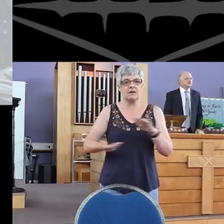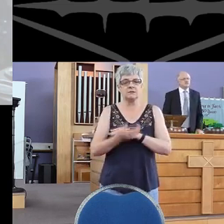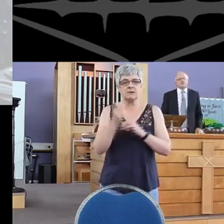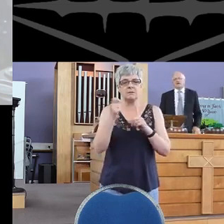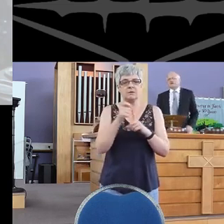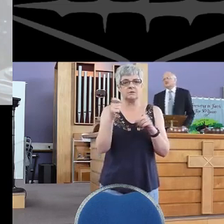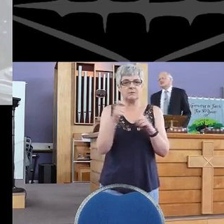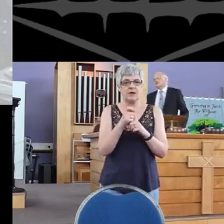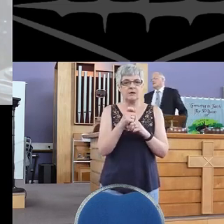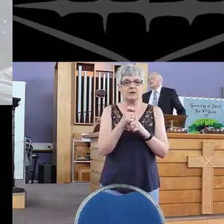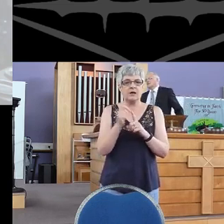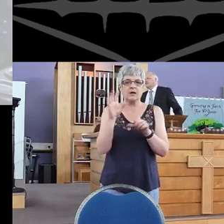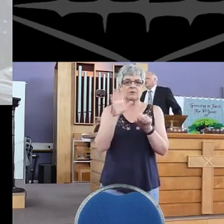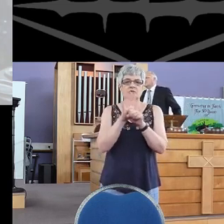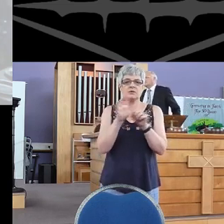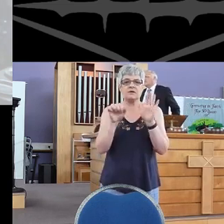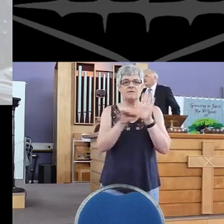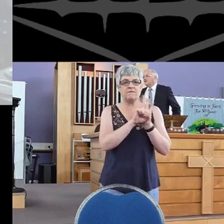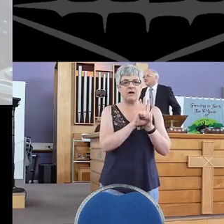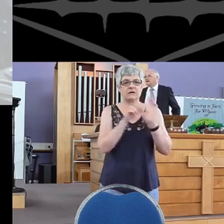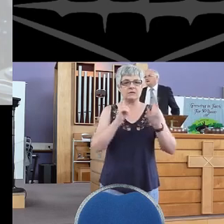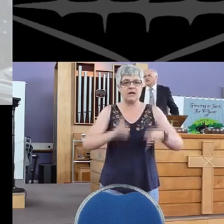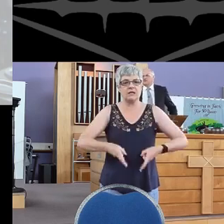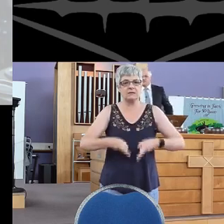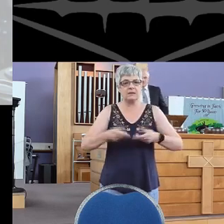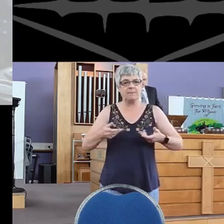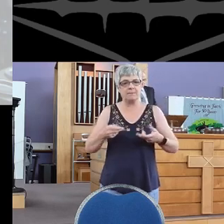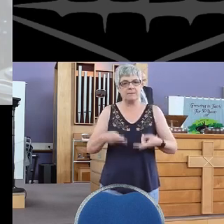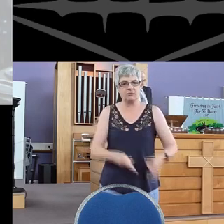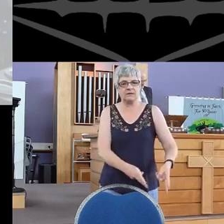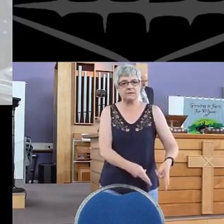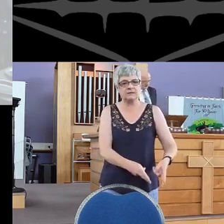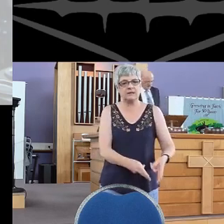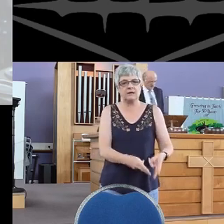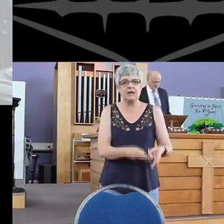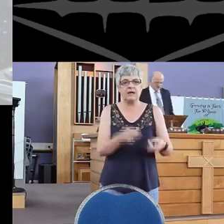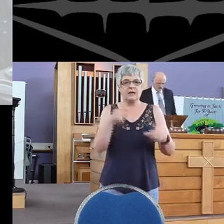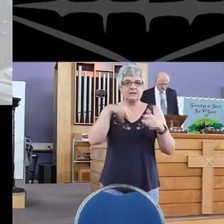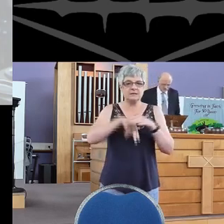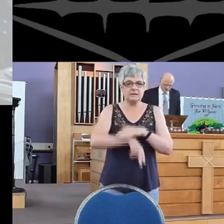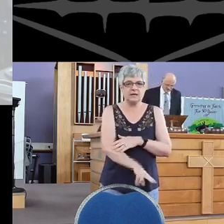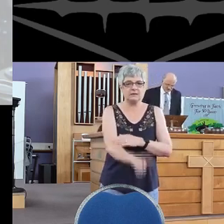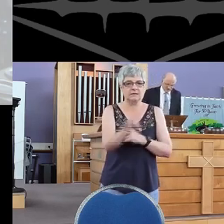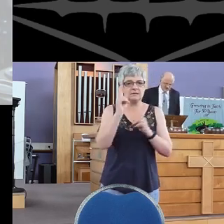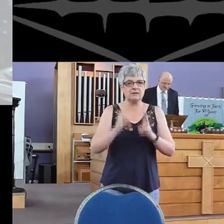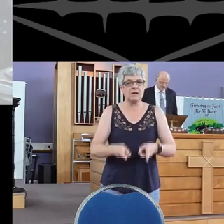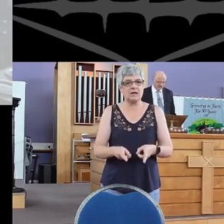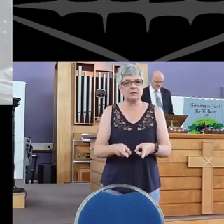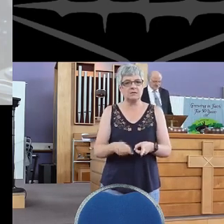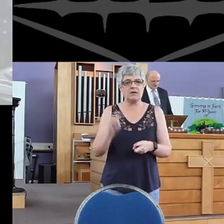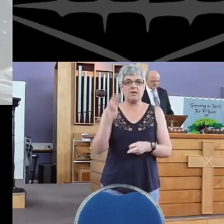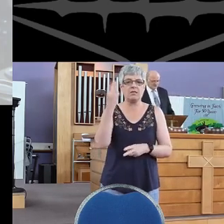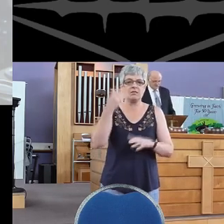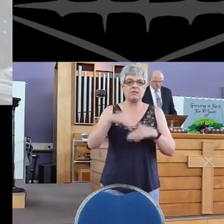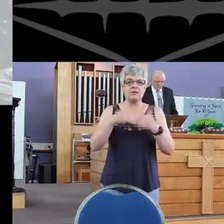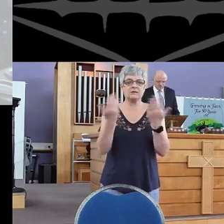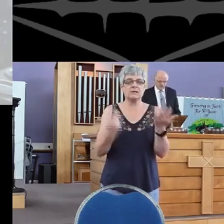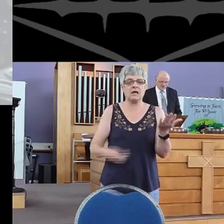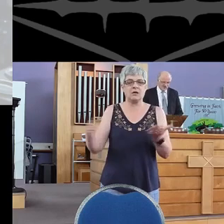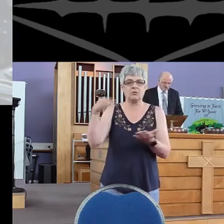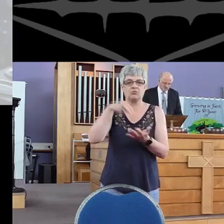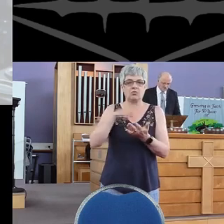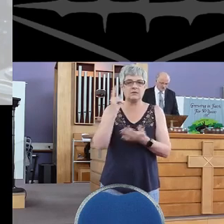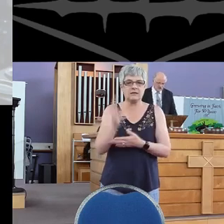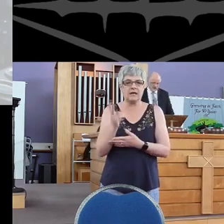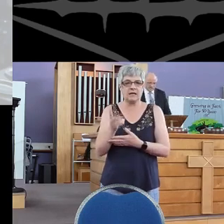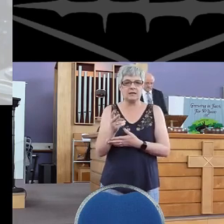under Pontius Pilate, was crucified, died, and was buried. He descended to the dead. And on the third